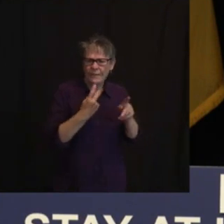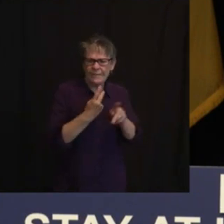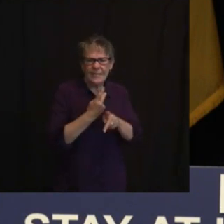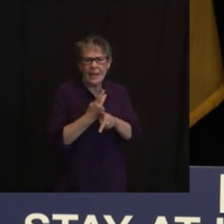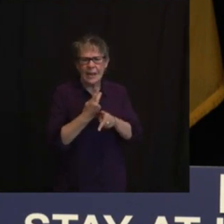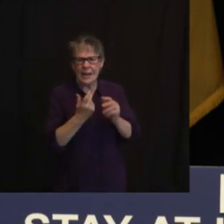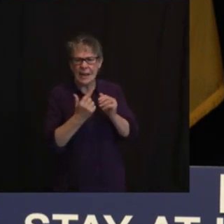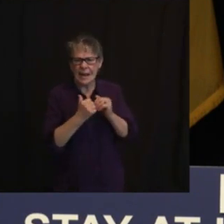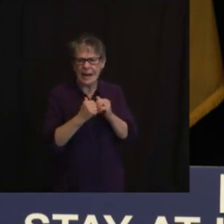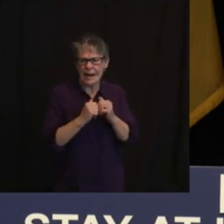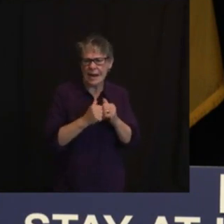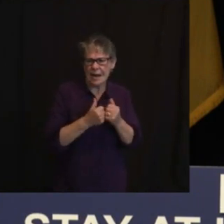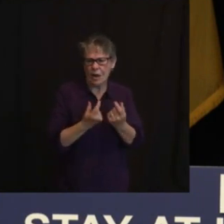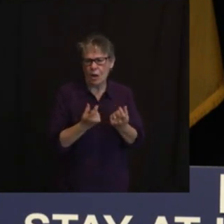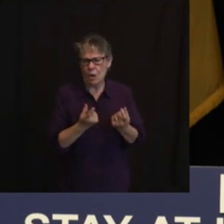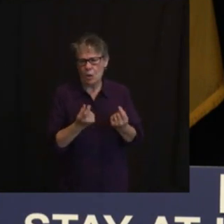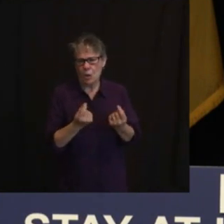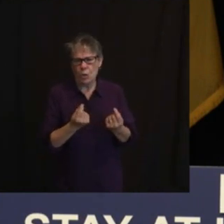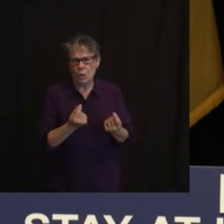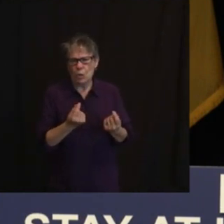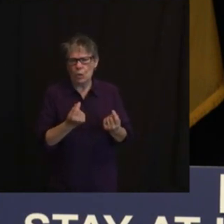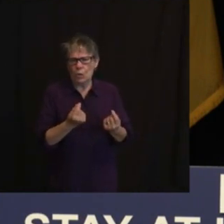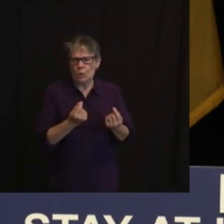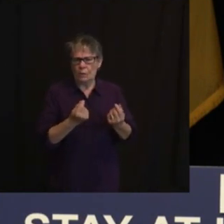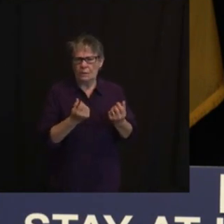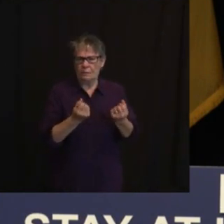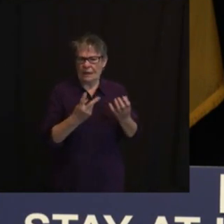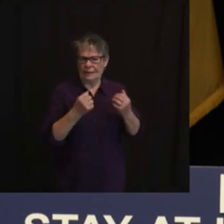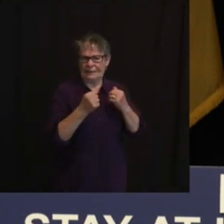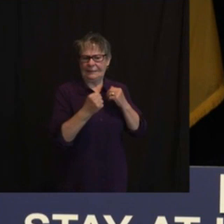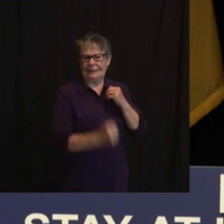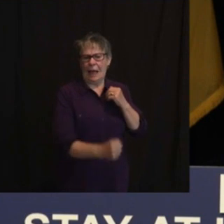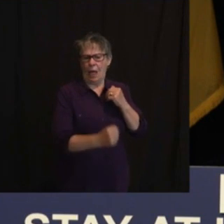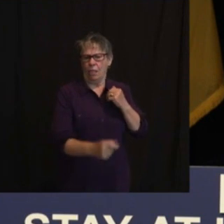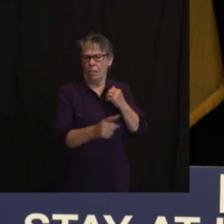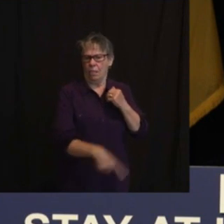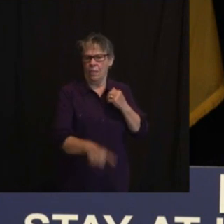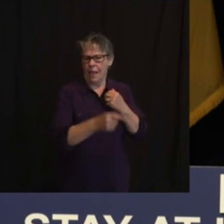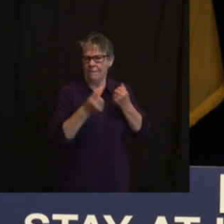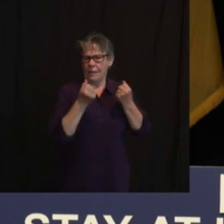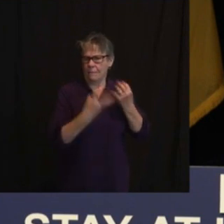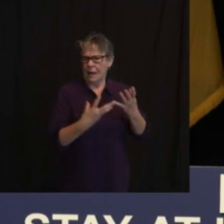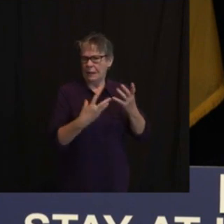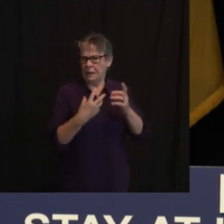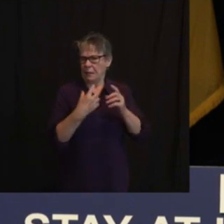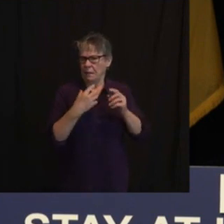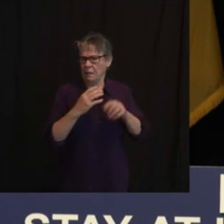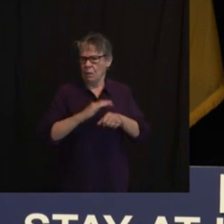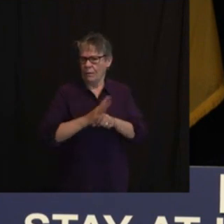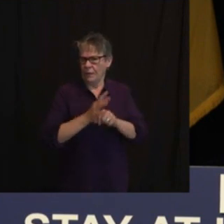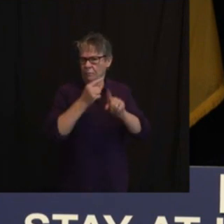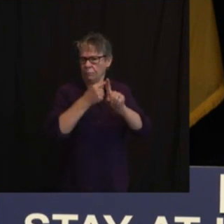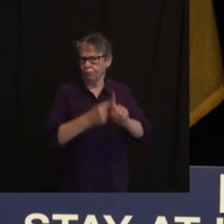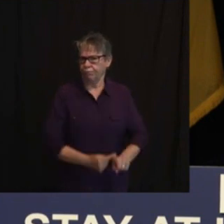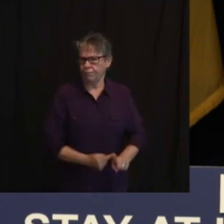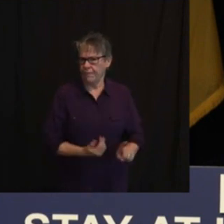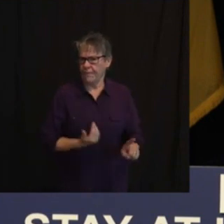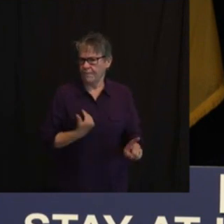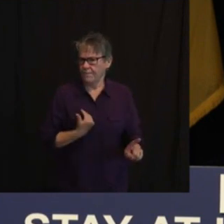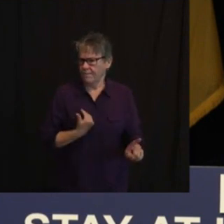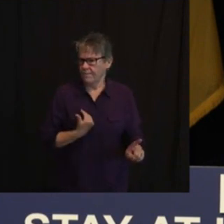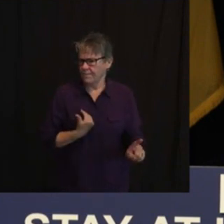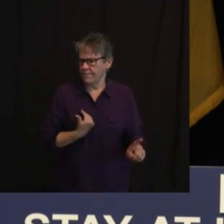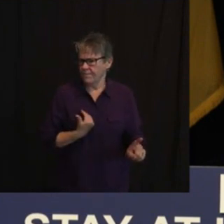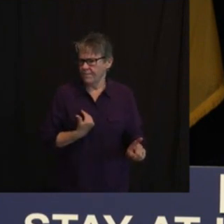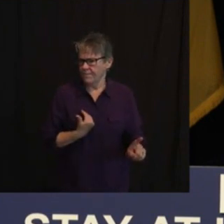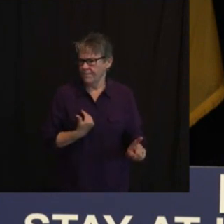and that the Salem Hospital is helping with that. And the FQHCs from the south are ready to